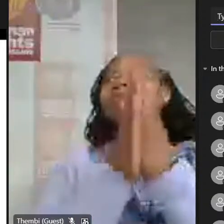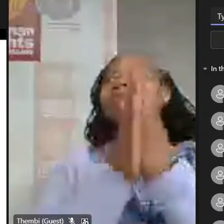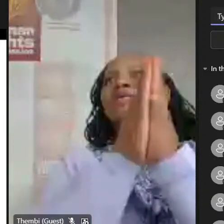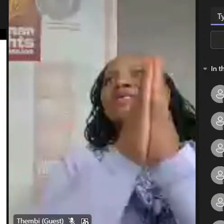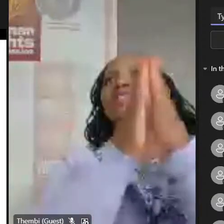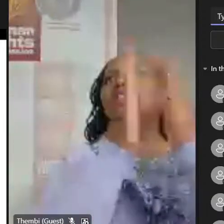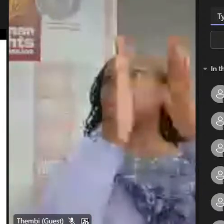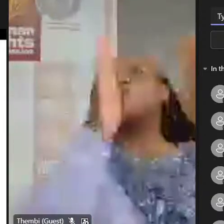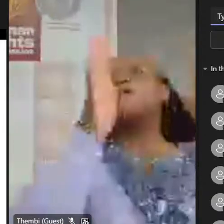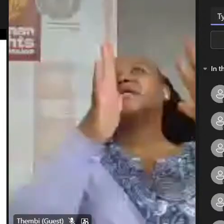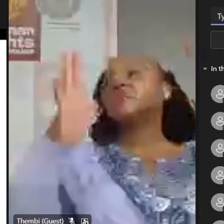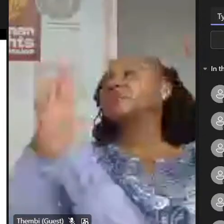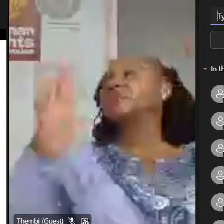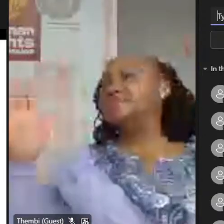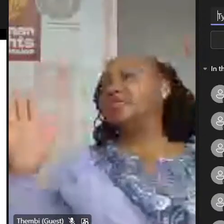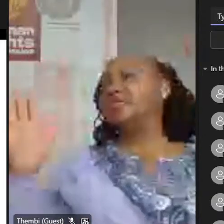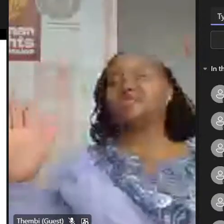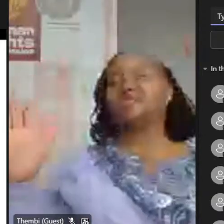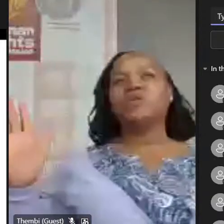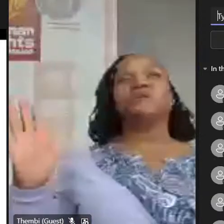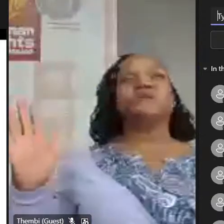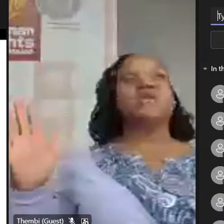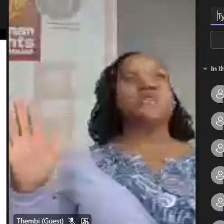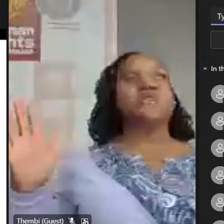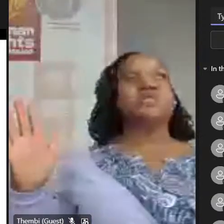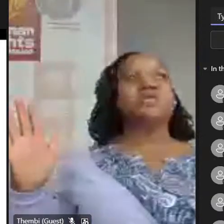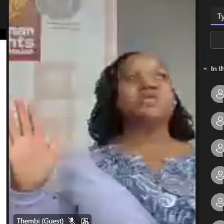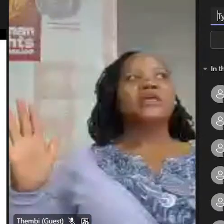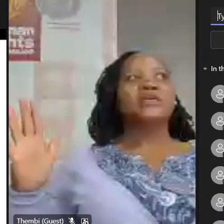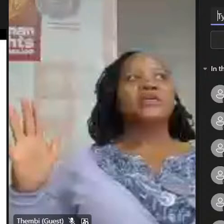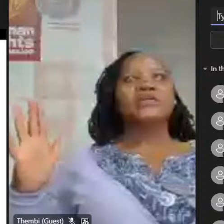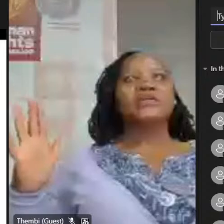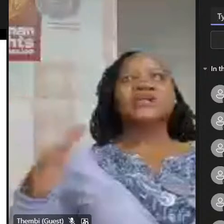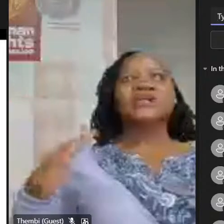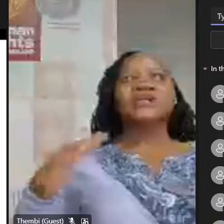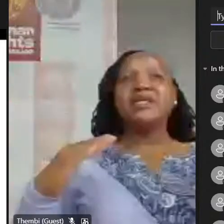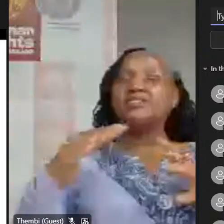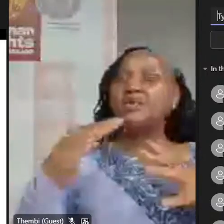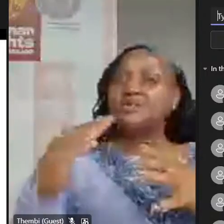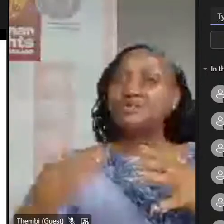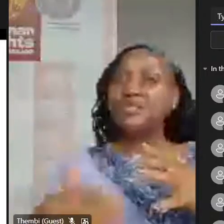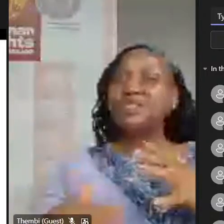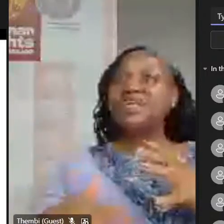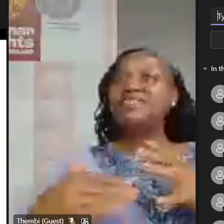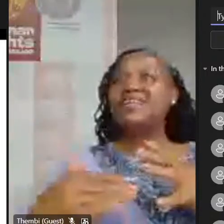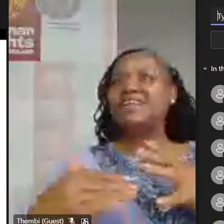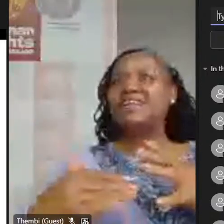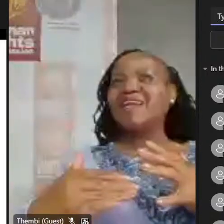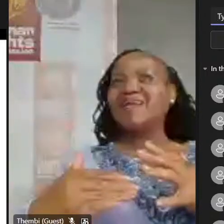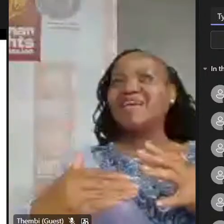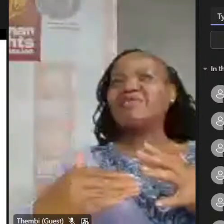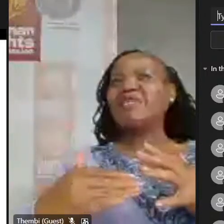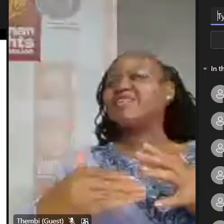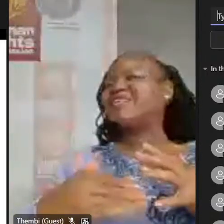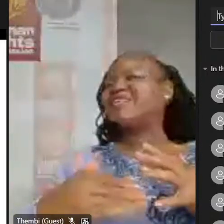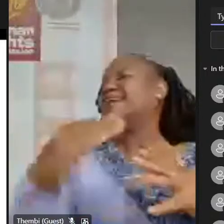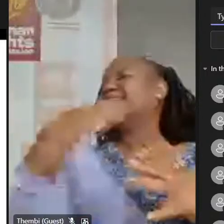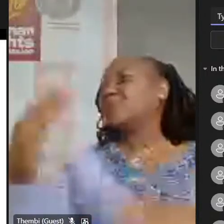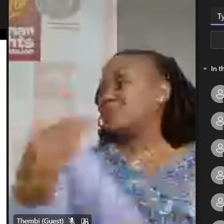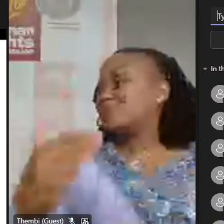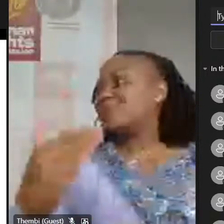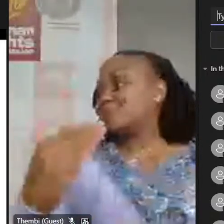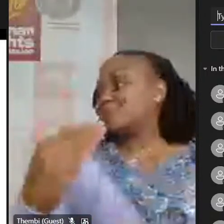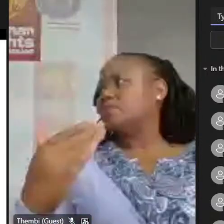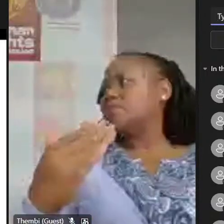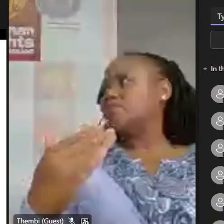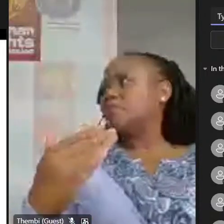he is not, she or he is not seen, is not represented. There is a possibility that the learner might actually desire not